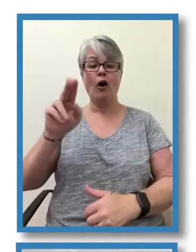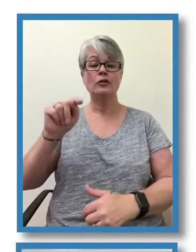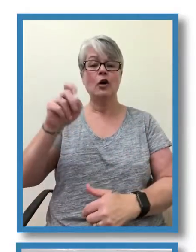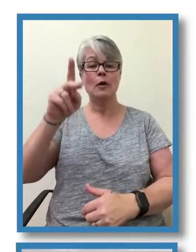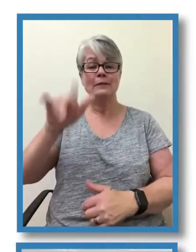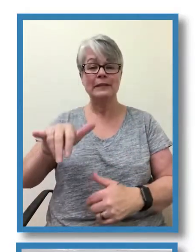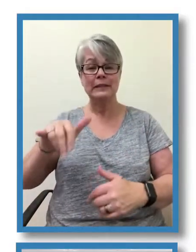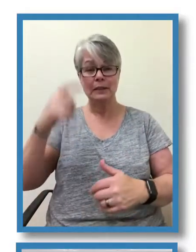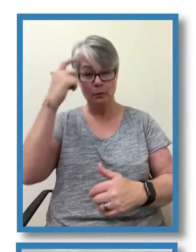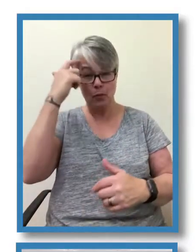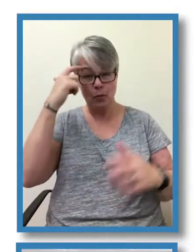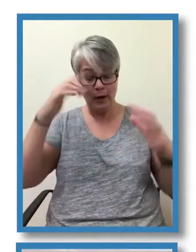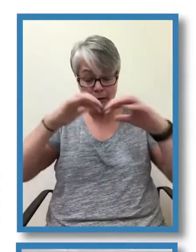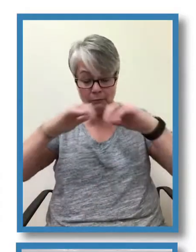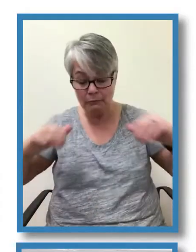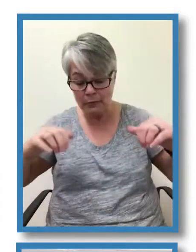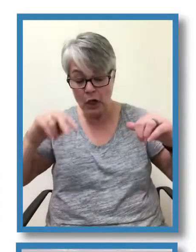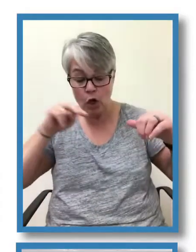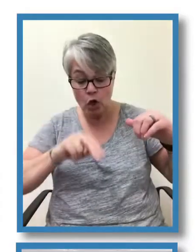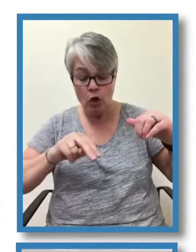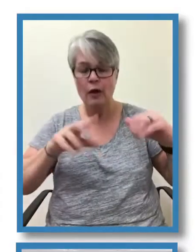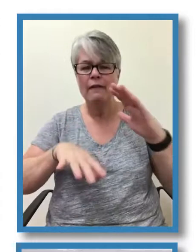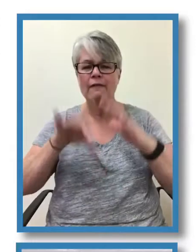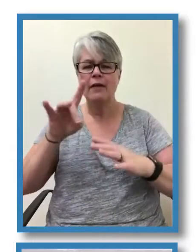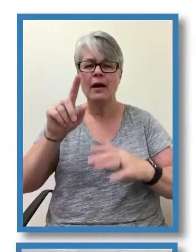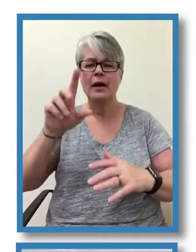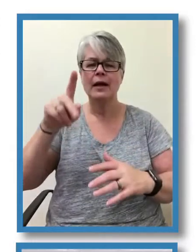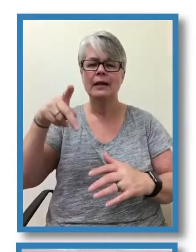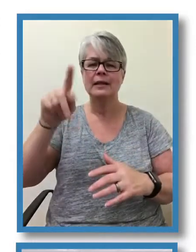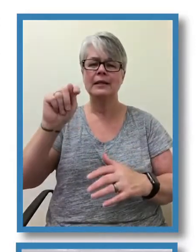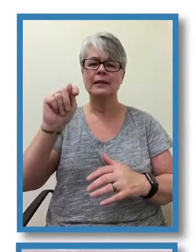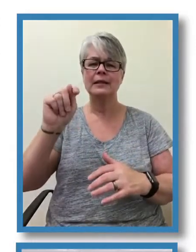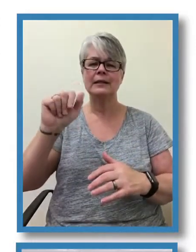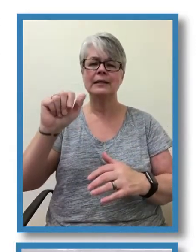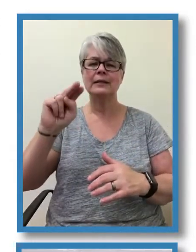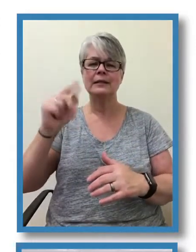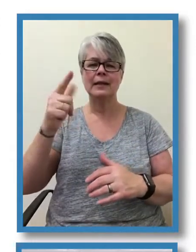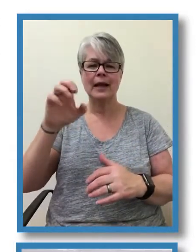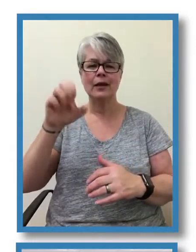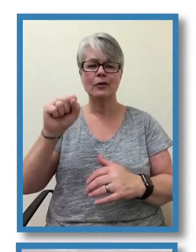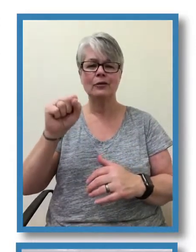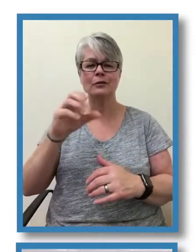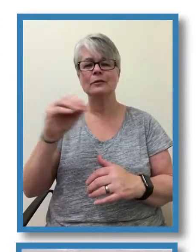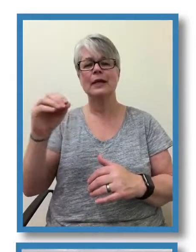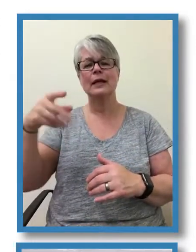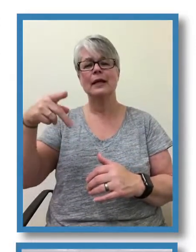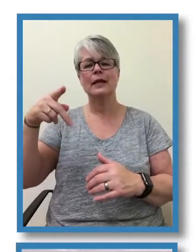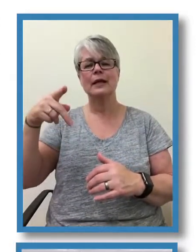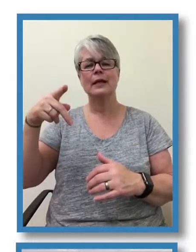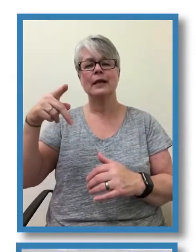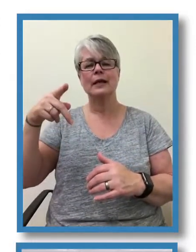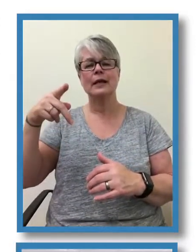many years we thought of it as a disease which began in younger